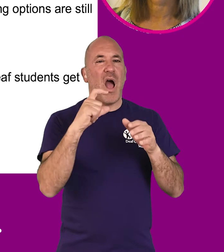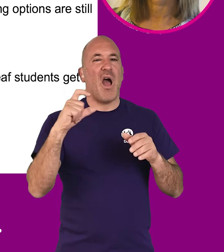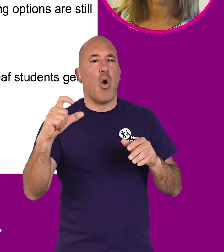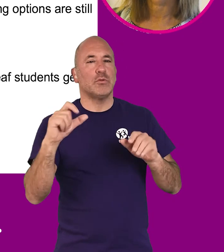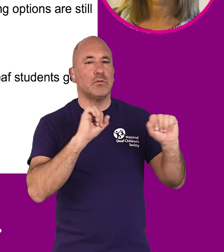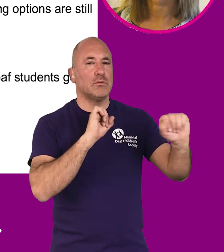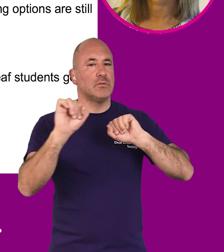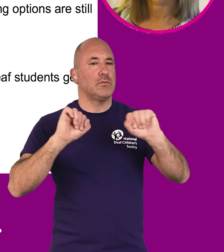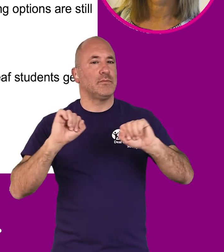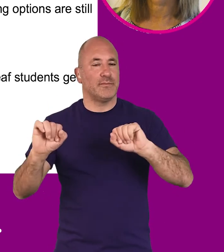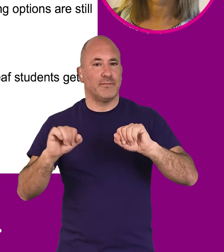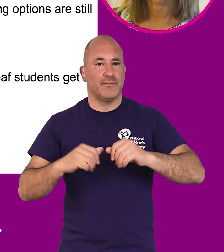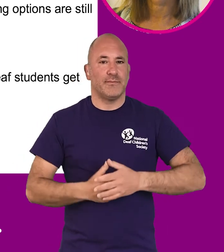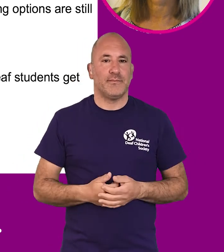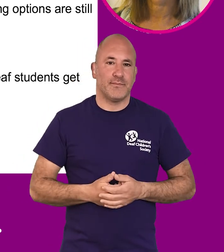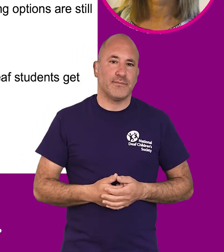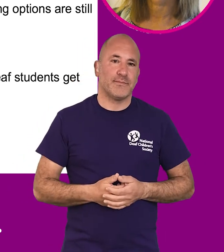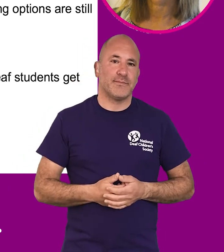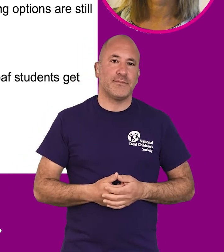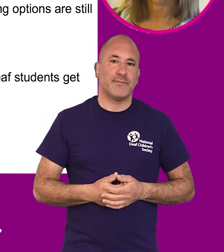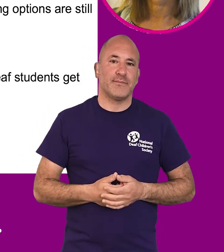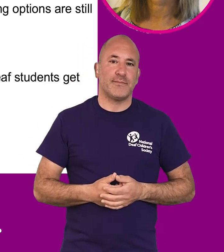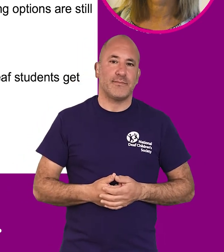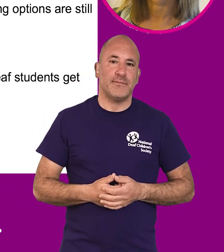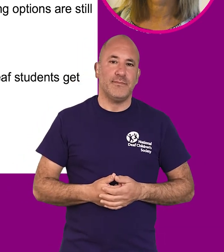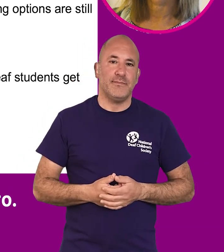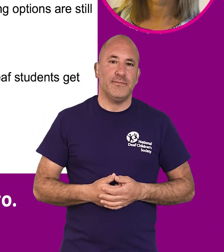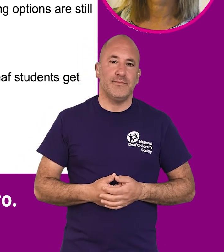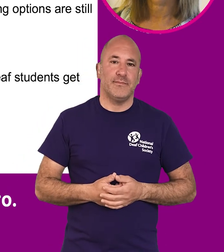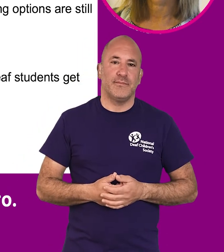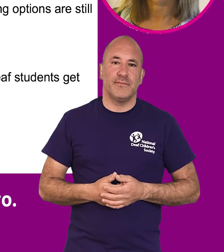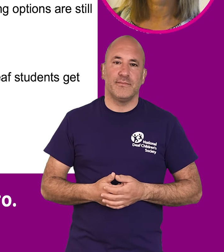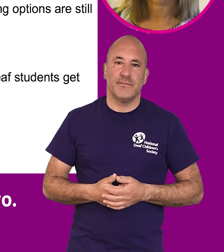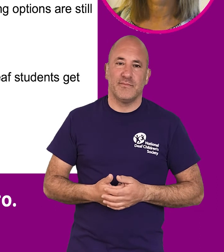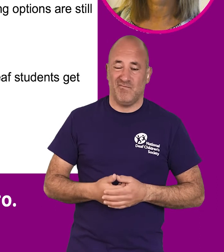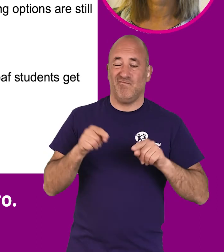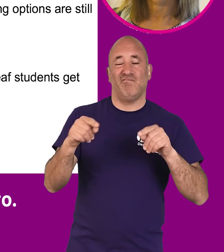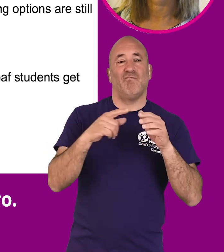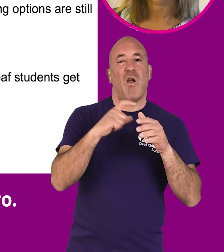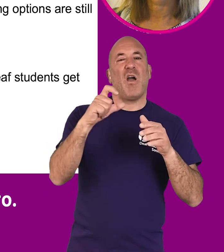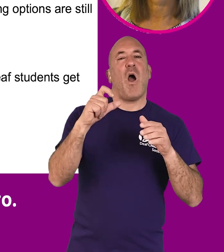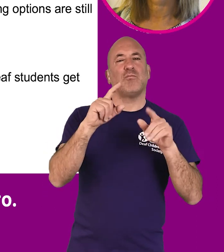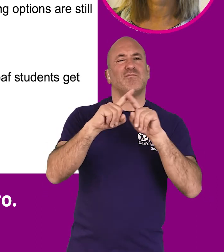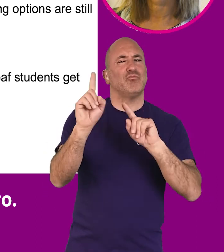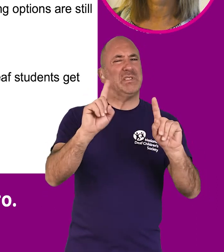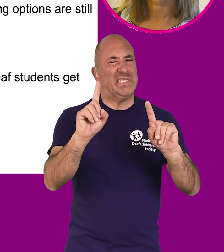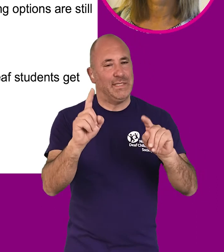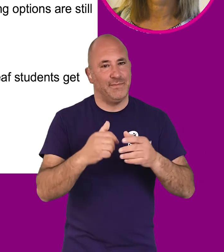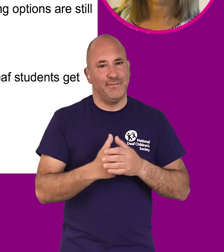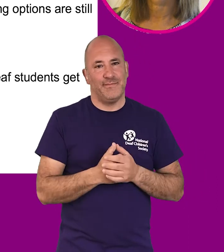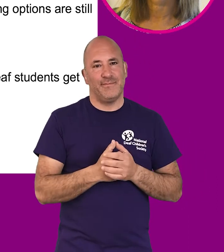As we mentioned earlier, you have different types of account for Zoom. You've got Zoom Standard, Zoom